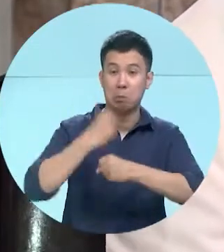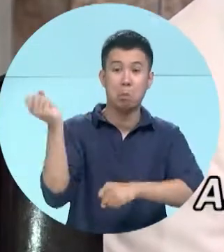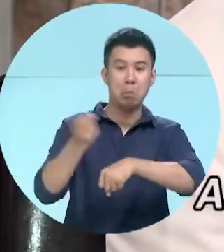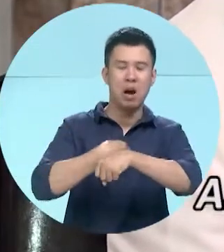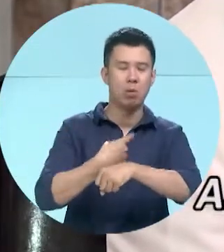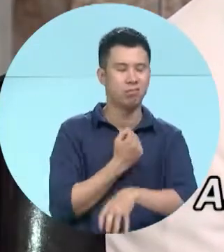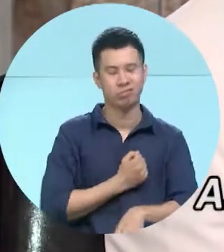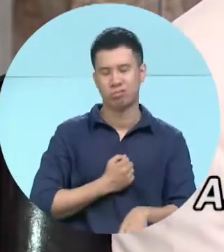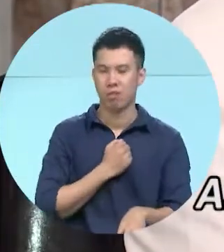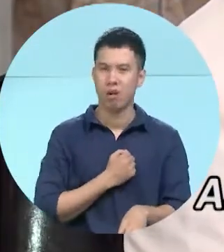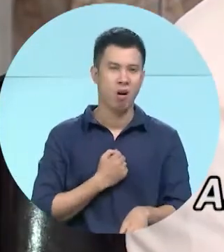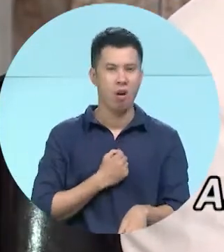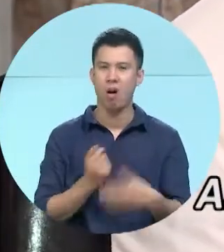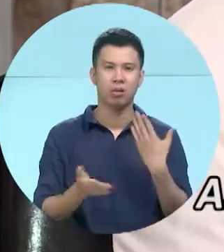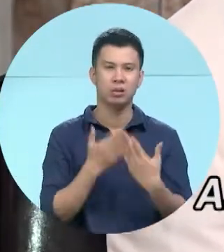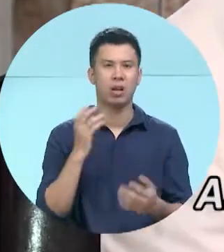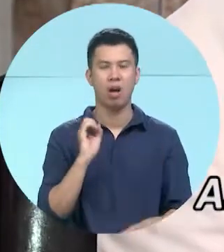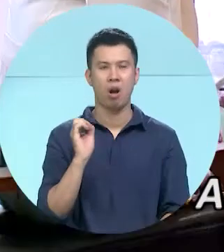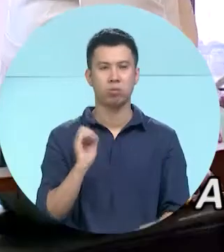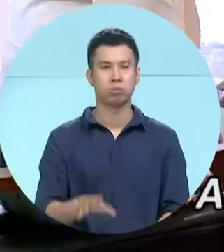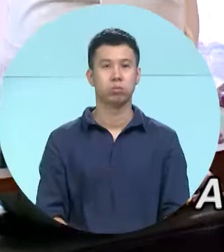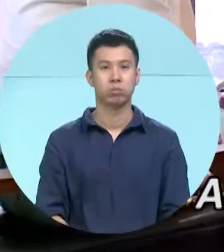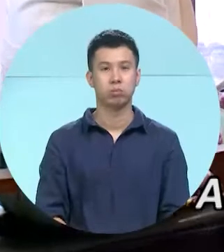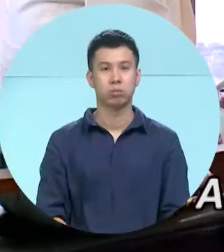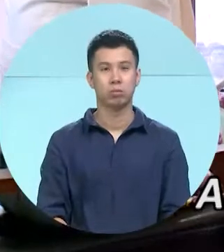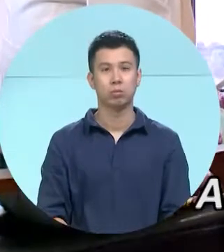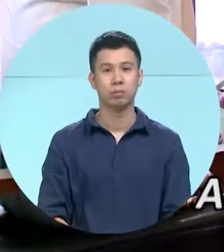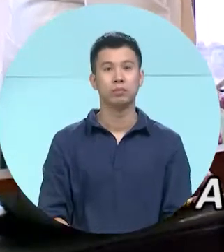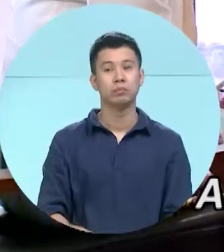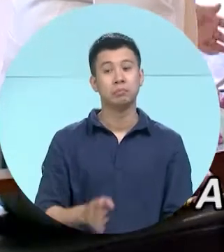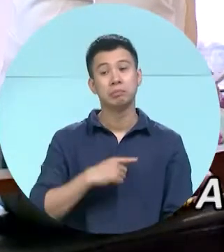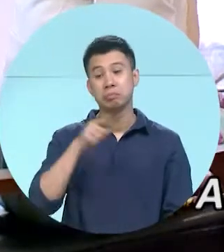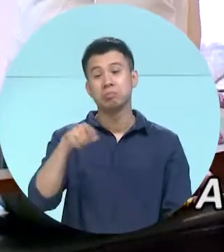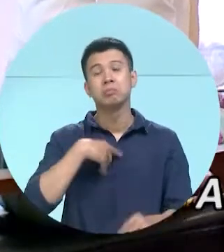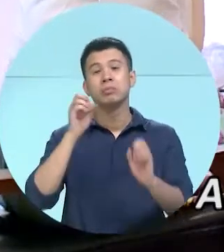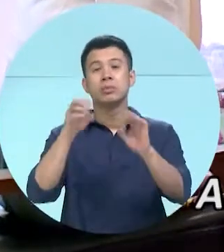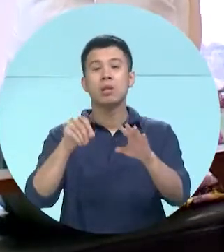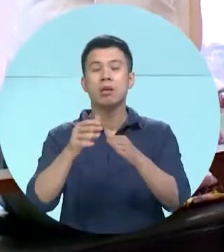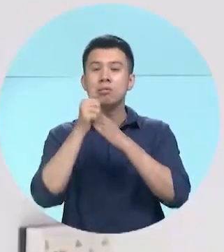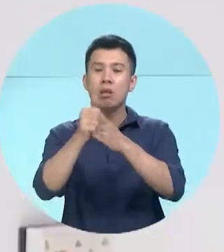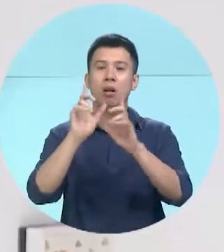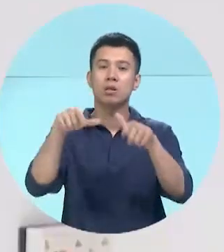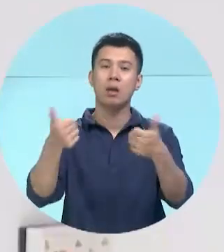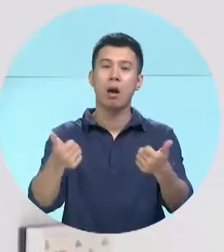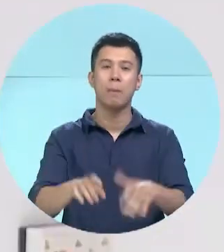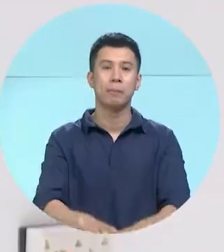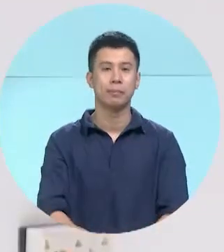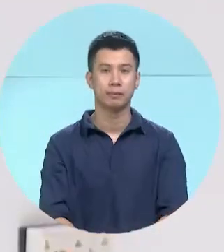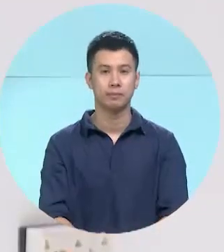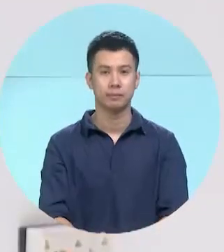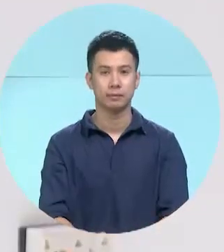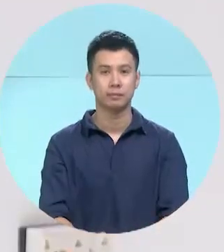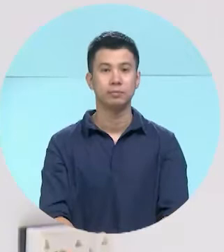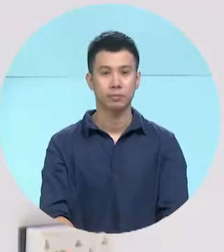life. How about student here? What did you do to teach him? It does take a little